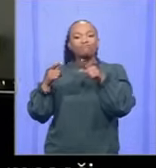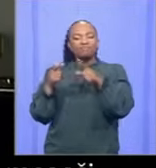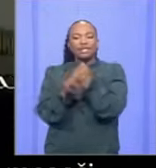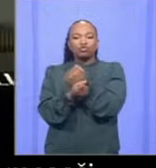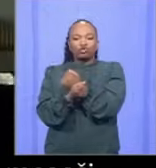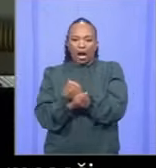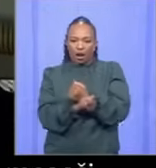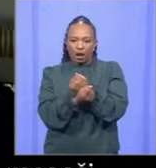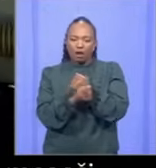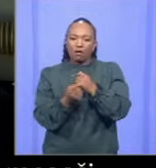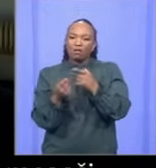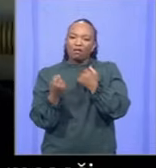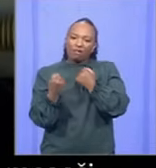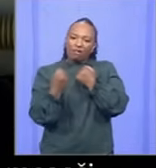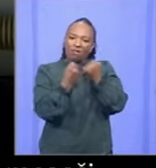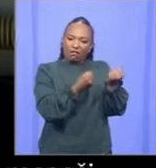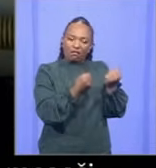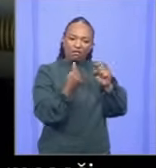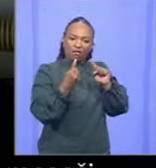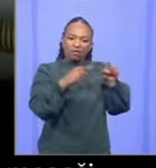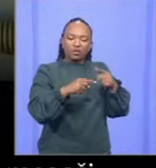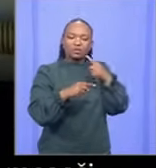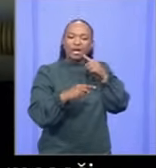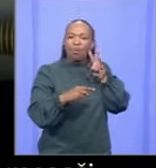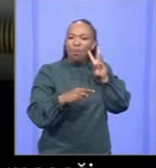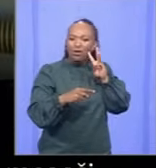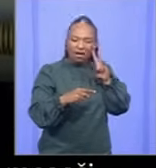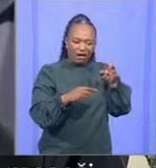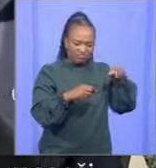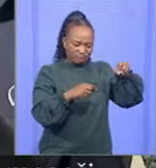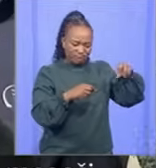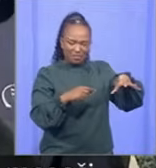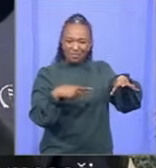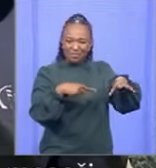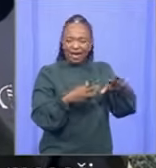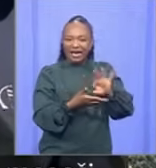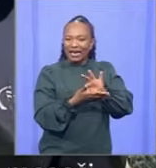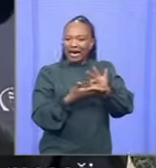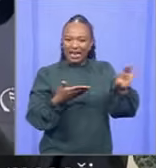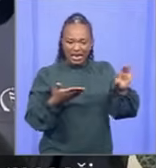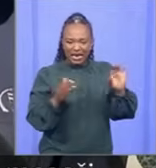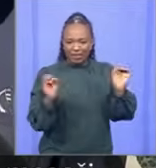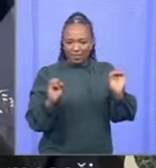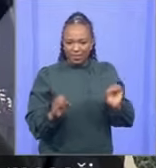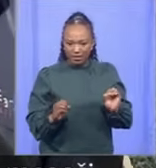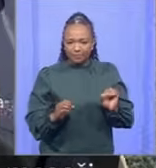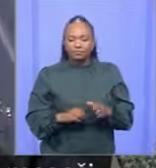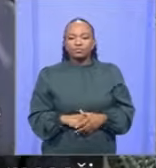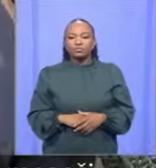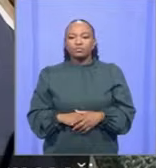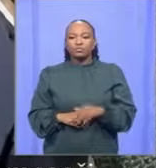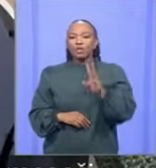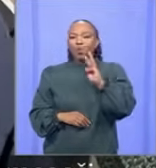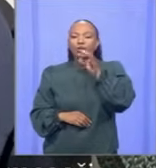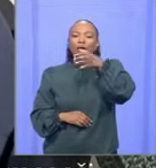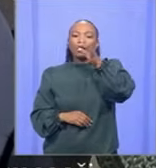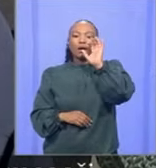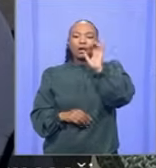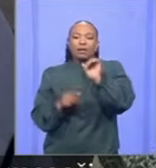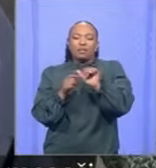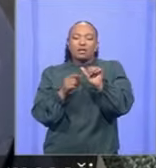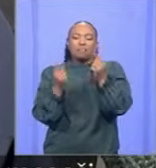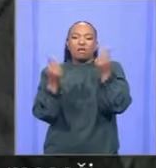jalo, baagi ba re metsi a tswa mo ditankeng tseno ga phepa. For metsi a go nwewa ke tle be ke kopa ke ile o reka go batho ba ile